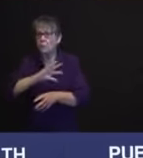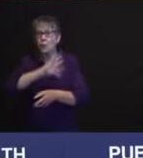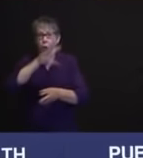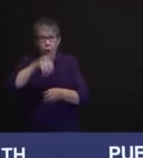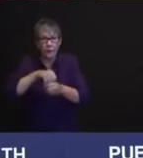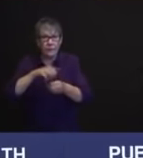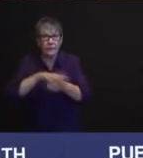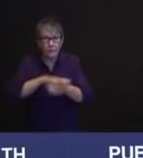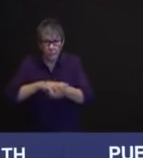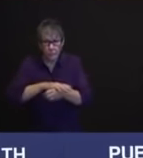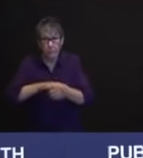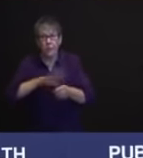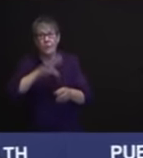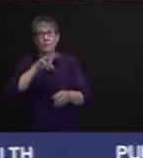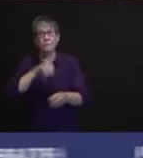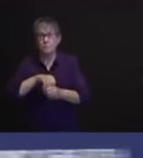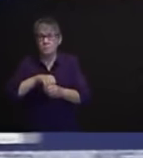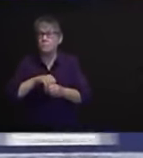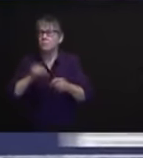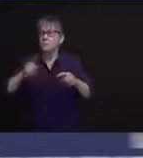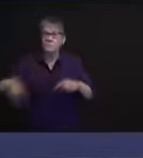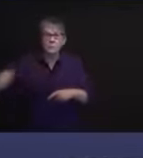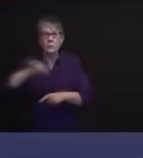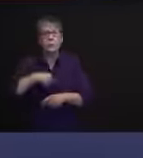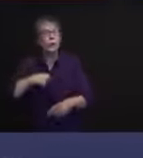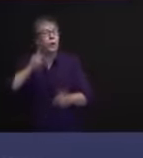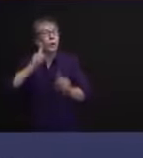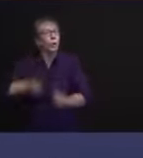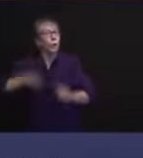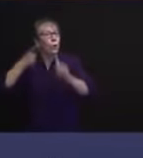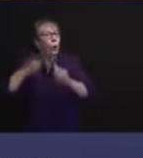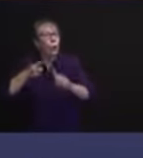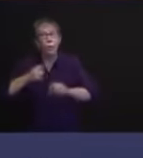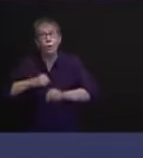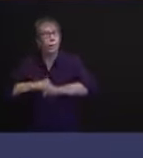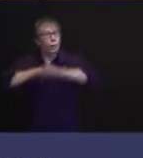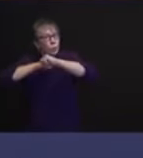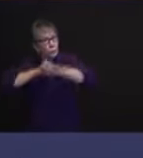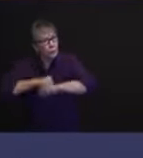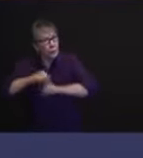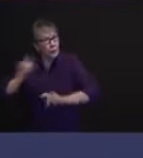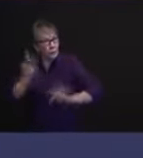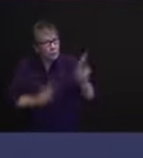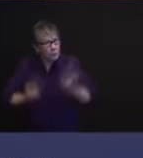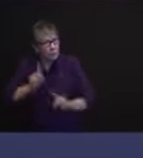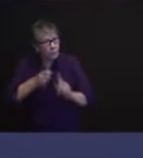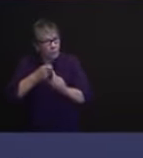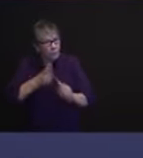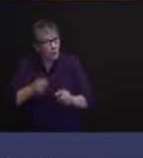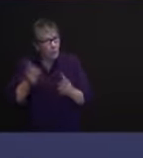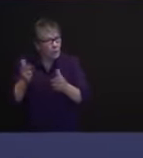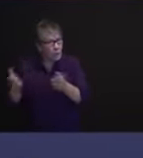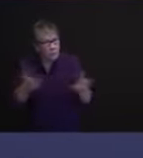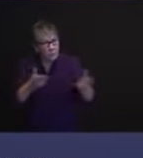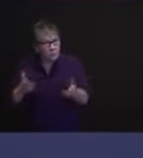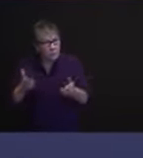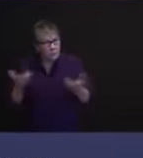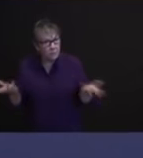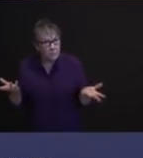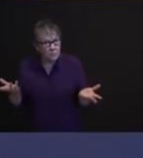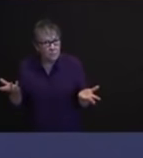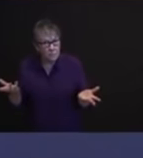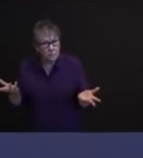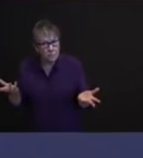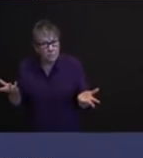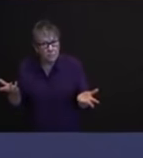citizens of Trenton. And this is a great community. I mean, we talked about Dave Dinkins today, one of probably thousands, if not